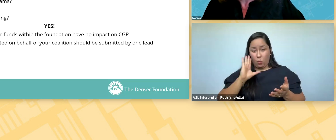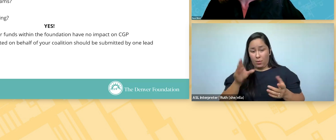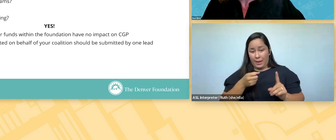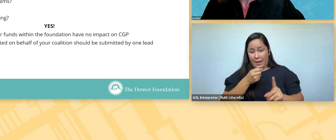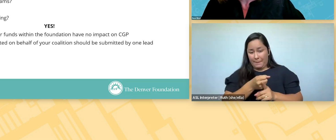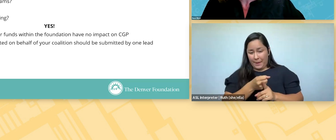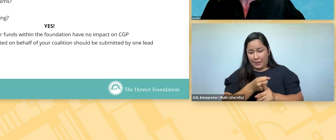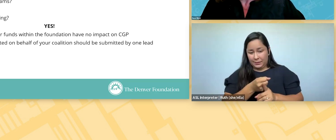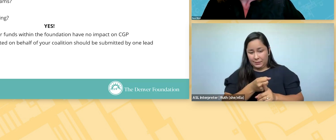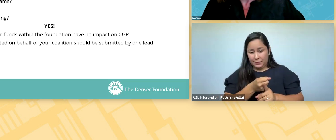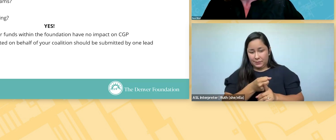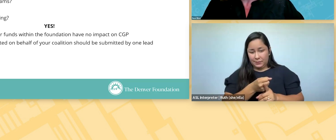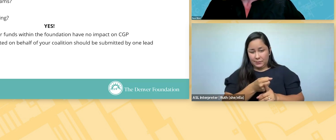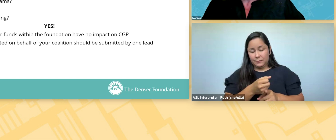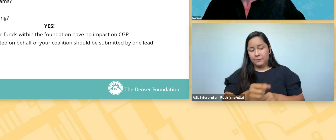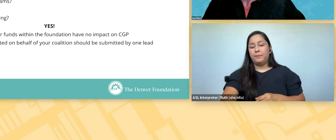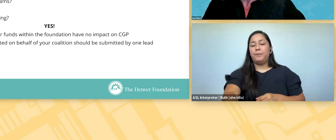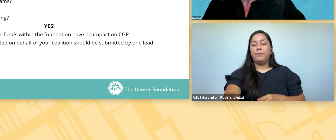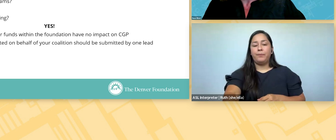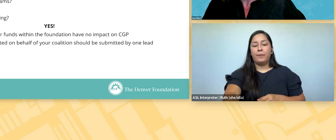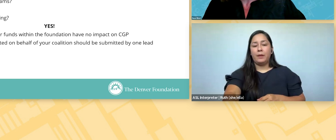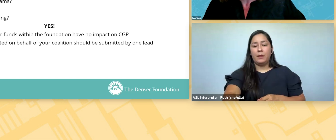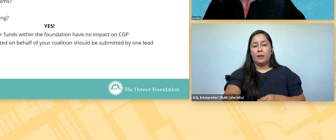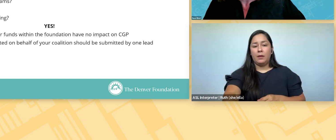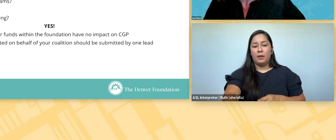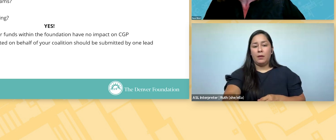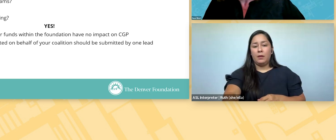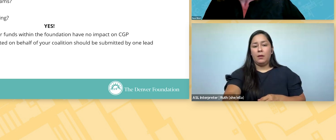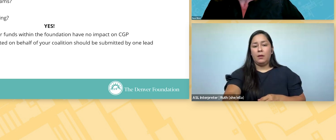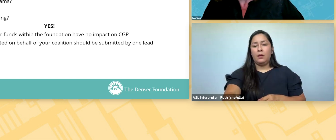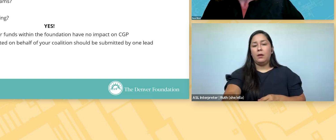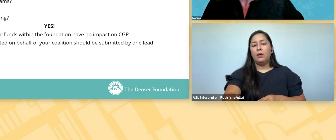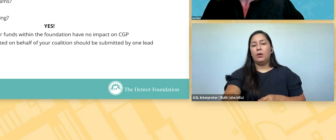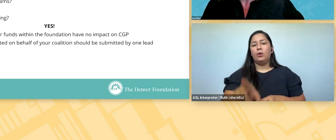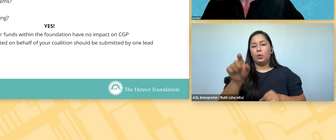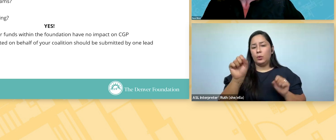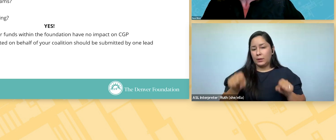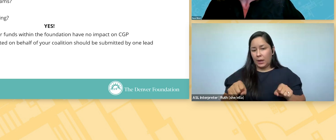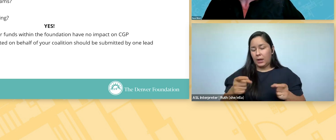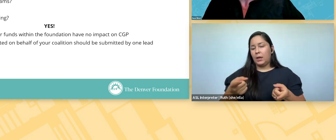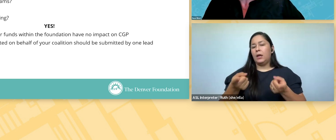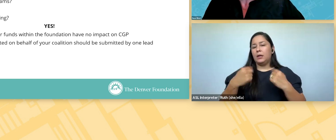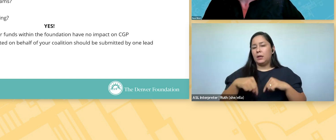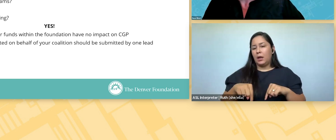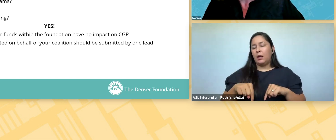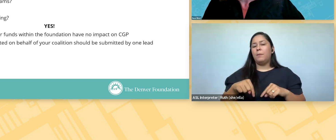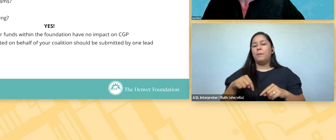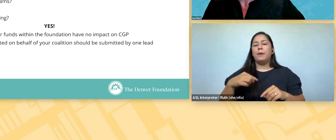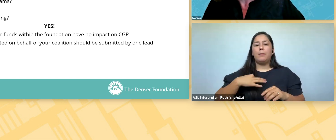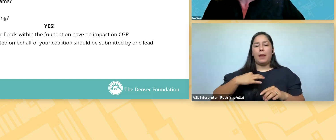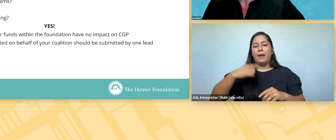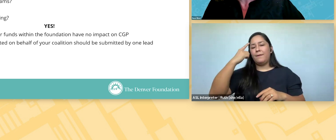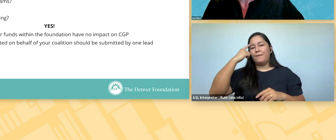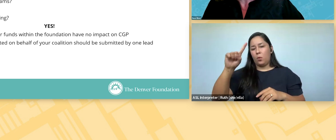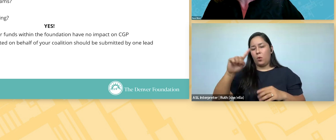the Community Grants Program. You're absolutely able to come in and apply for the Community Grants Program and apply for